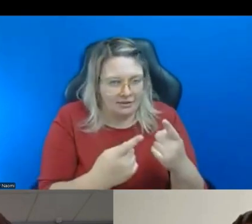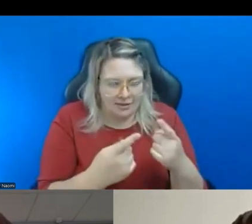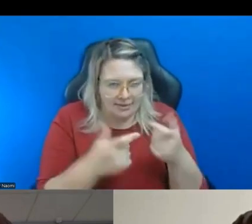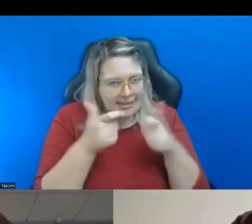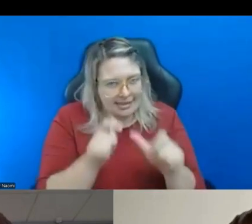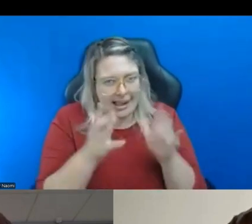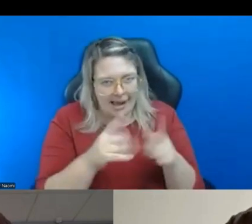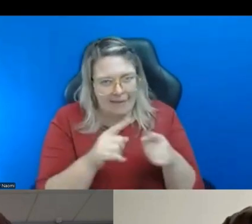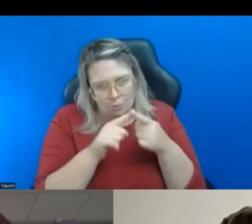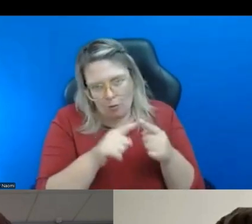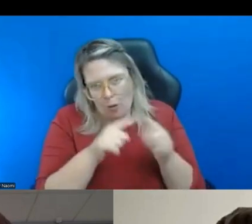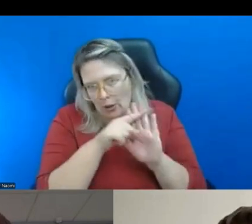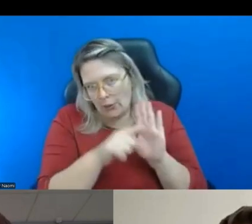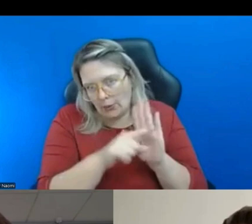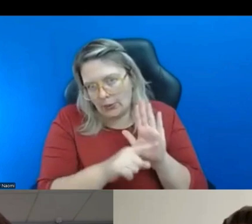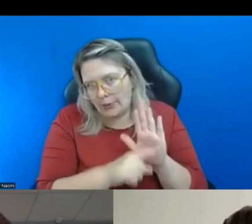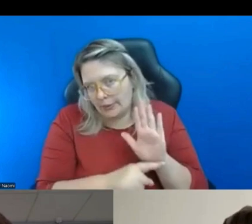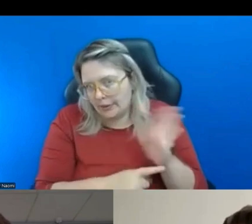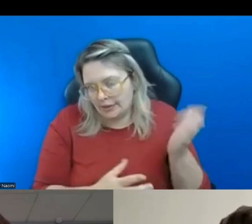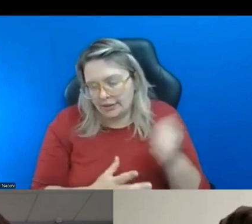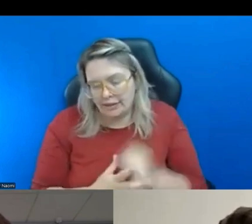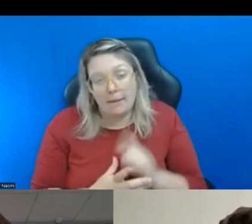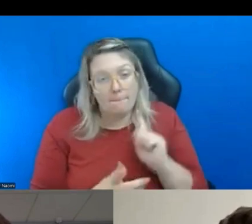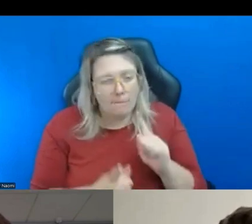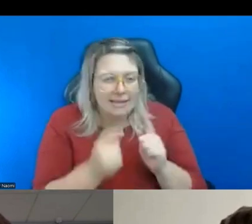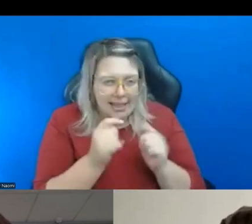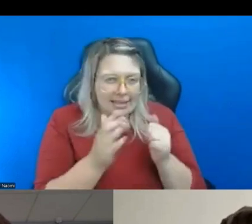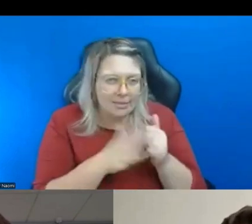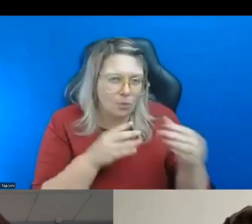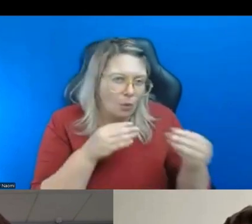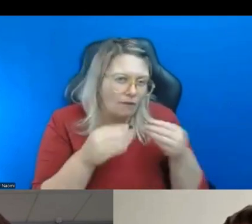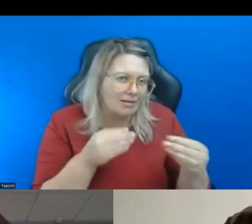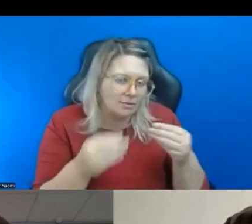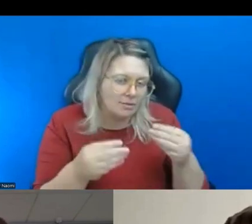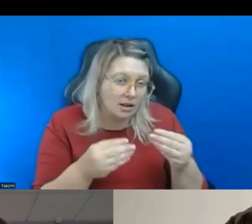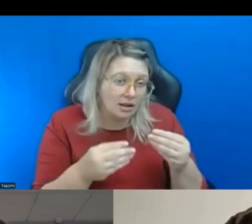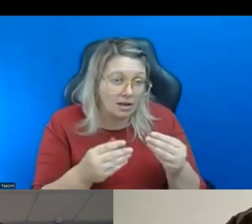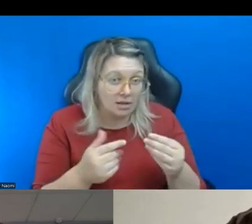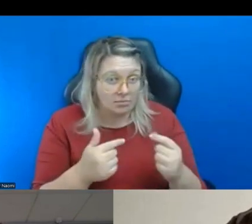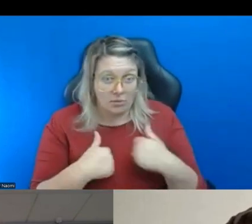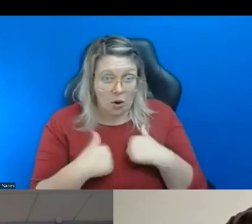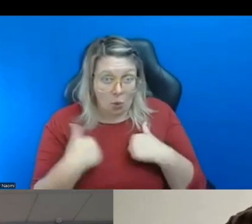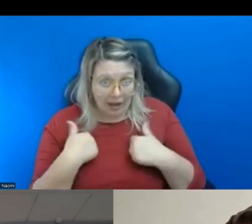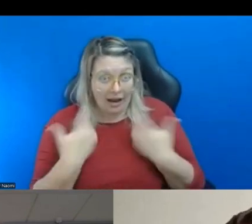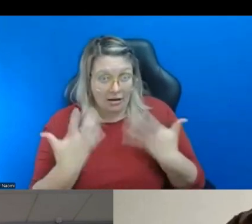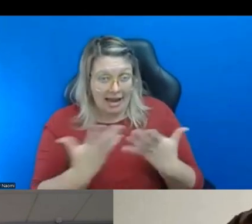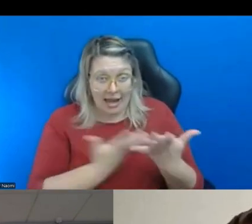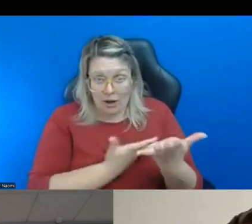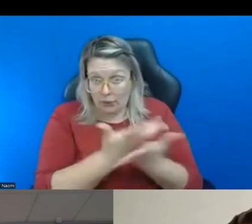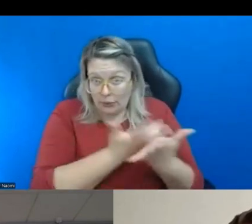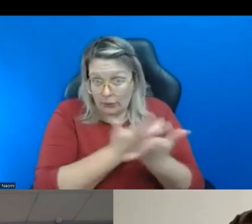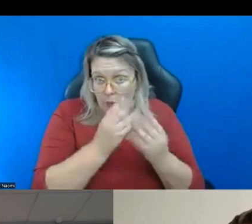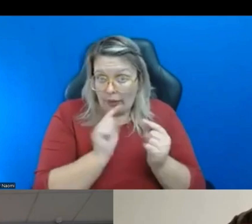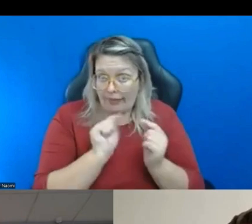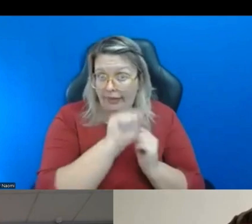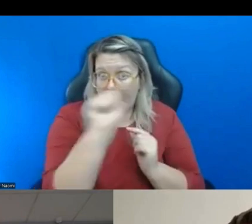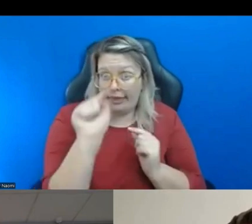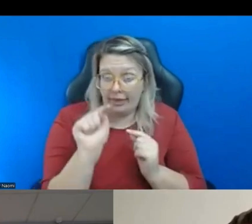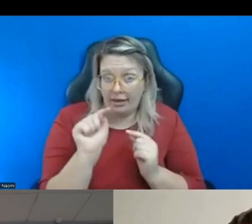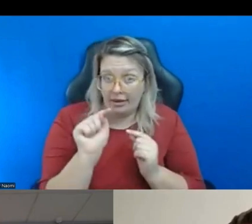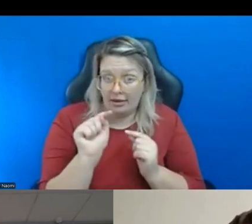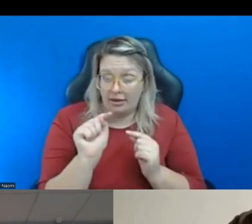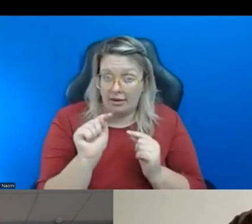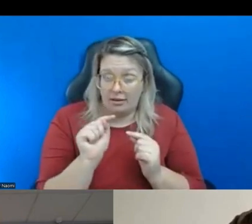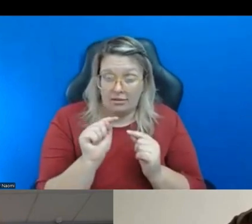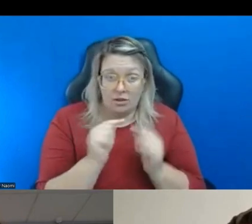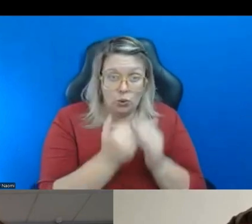certain strings attached. So but again, as Paul was saying earlier, we're actively having those conversations and trying to figure out what those priorities are with